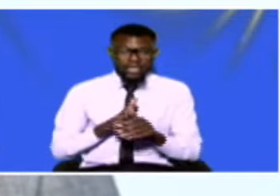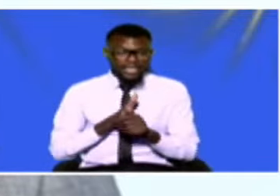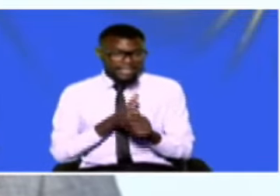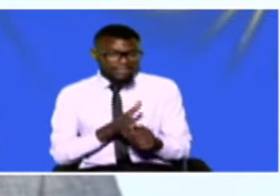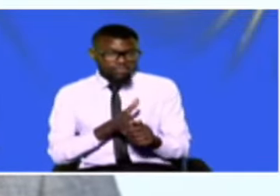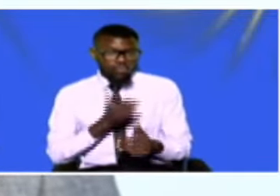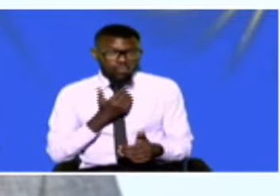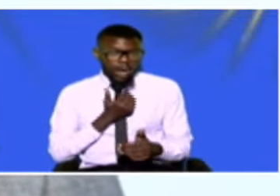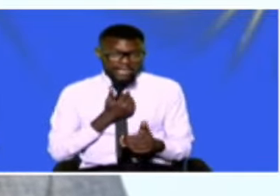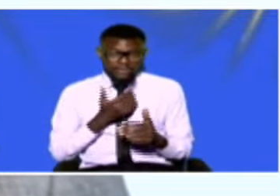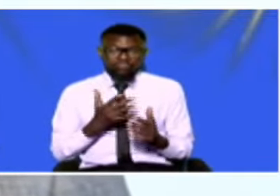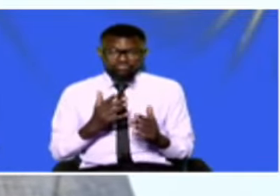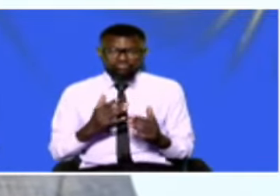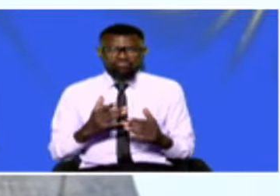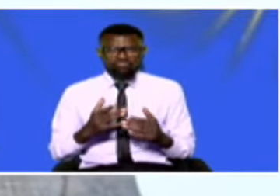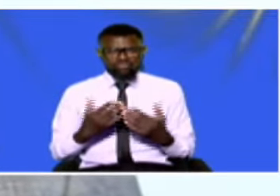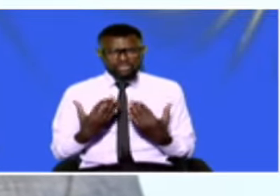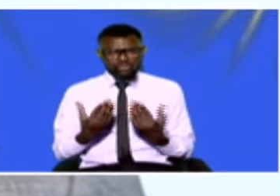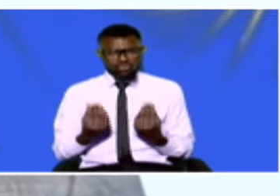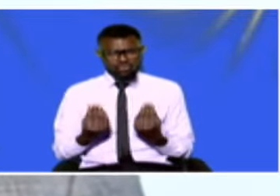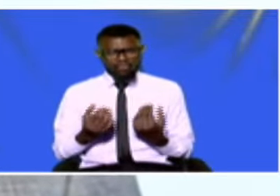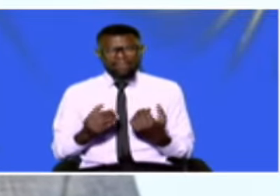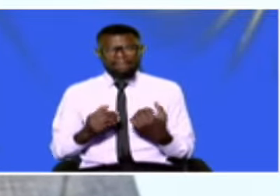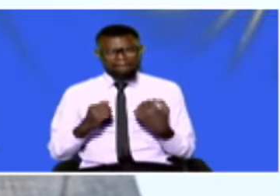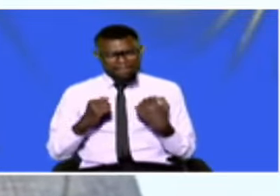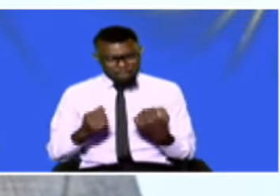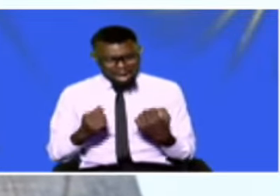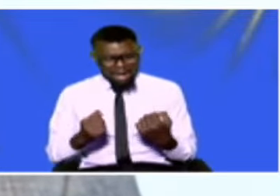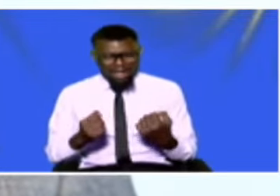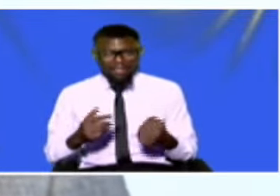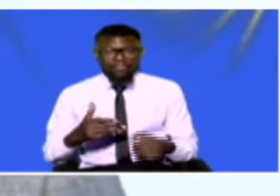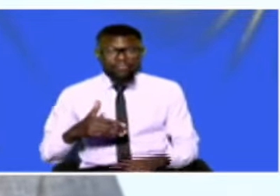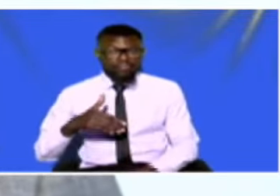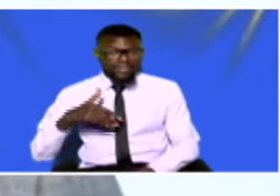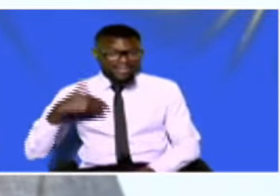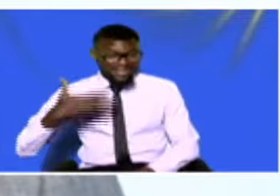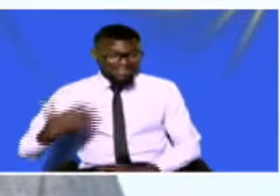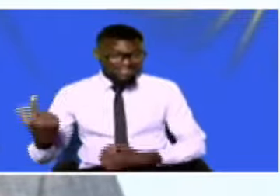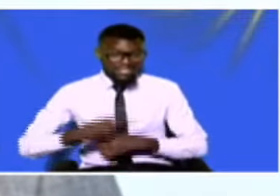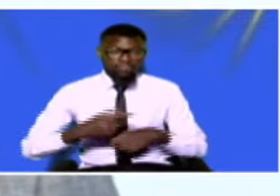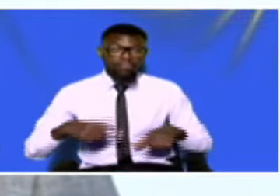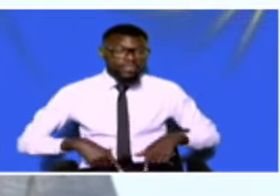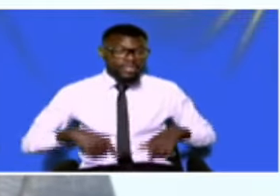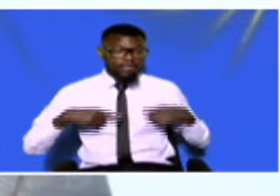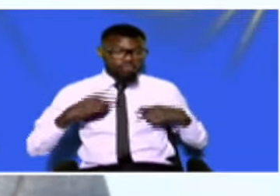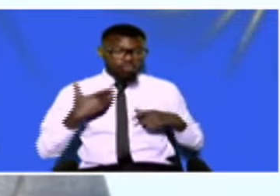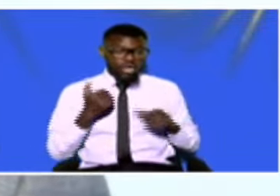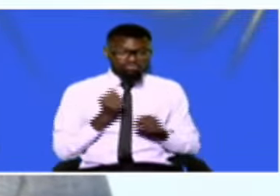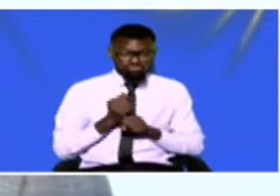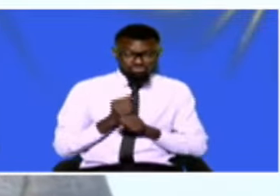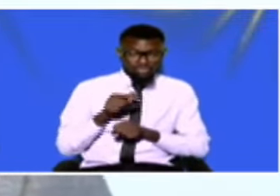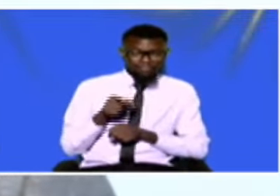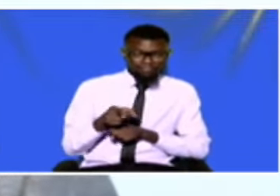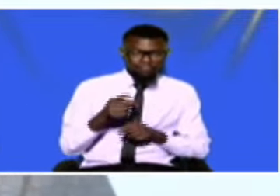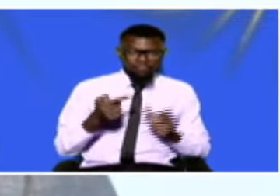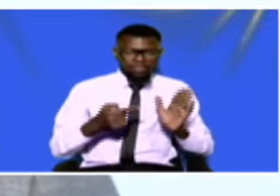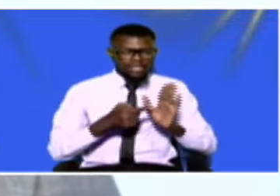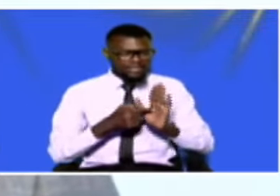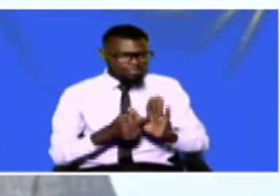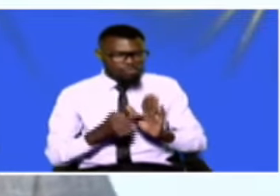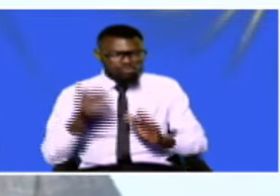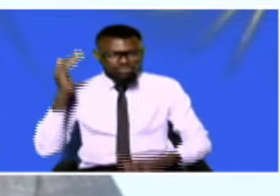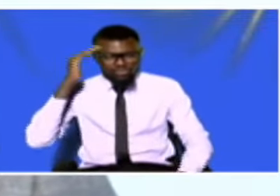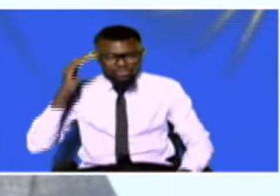soft power into our everyday lives. And that's what we are trying to do. For example, you know